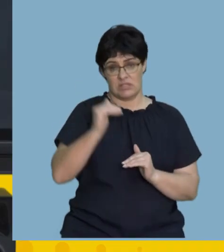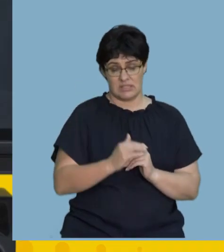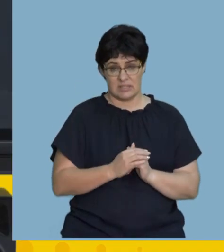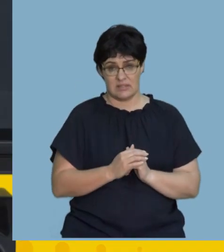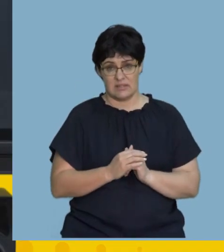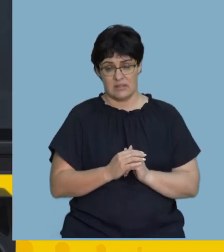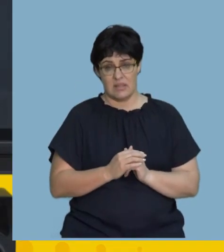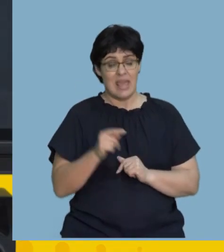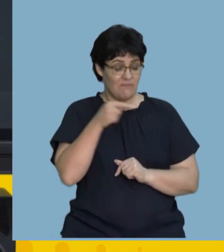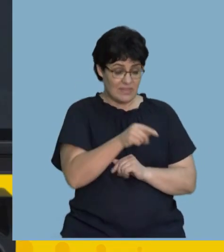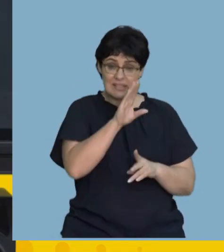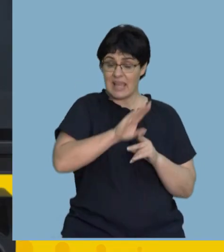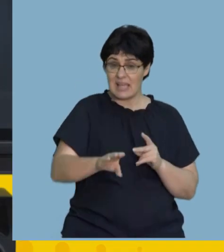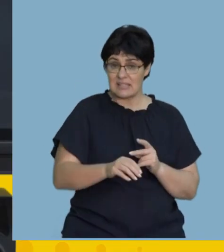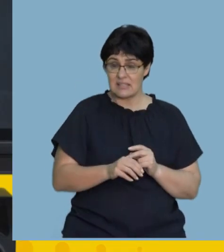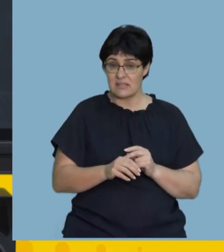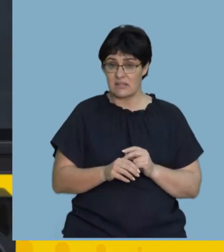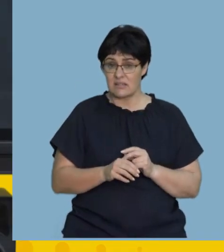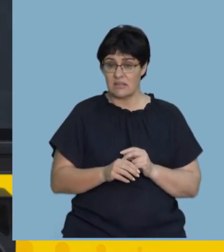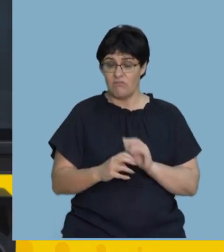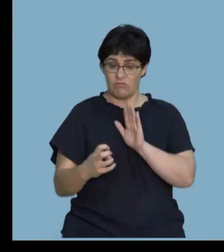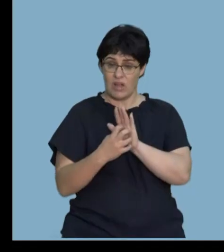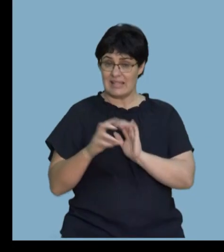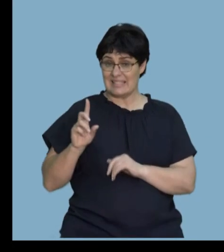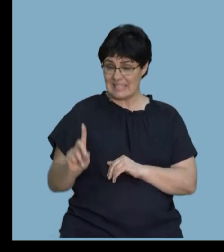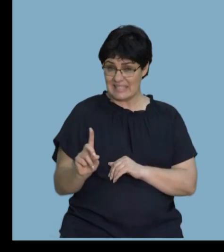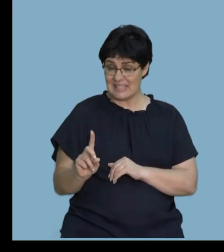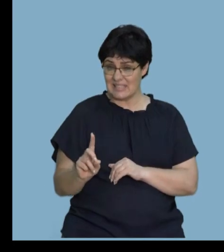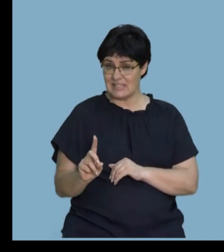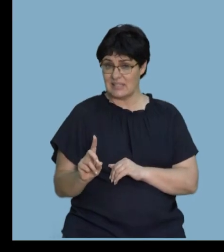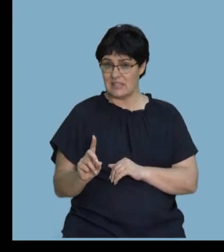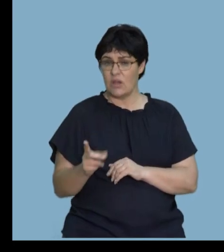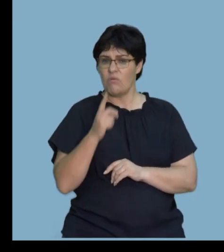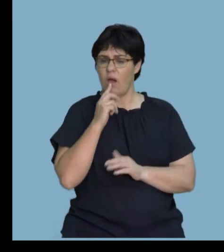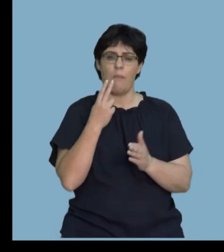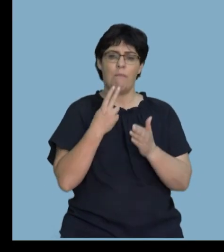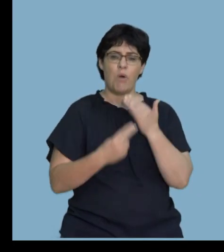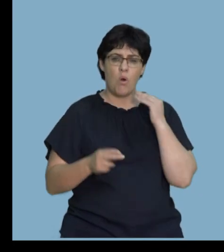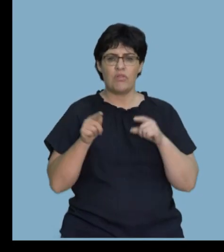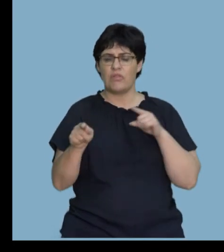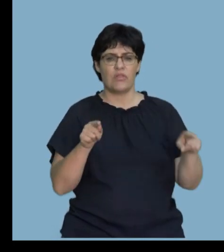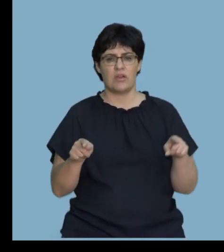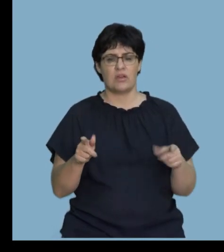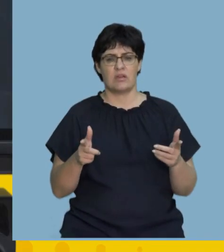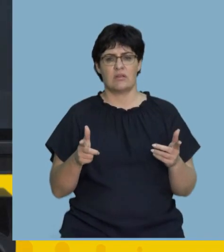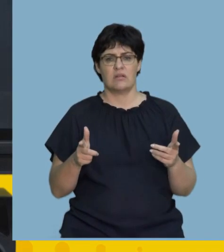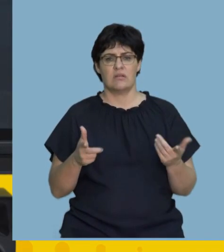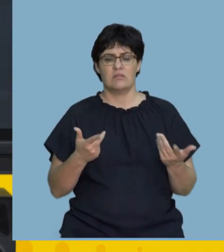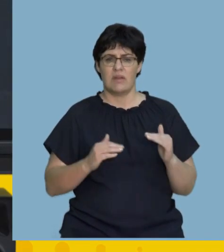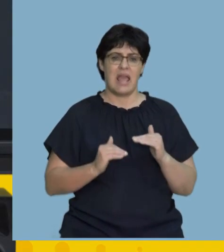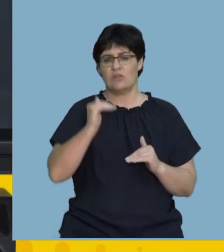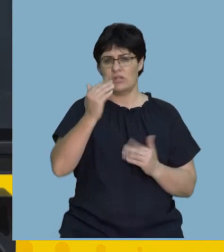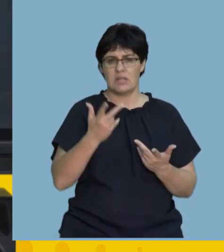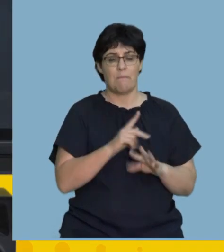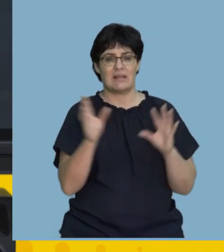Now, if in this case, according to graph D, we are saying that both reactions rates were increased,